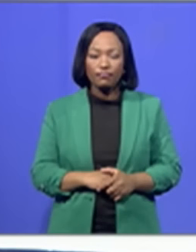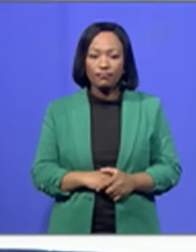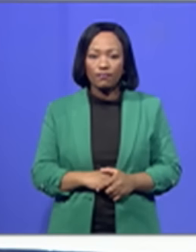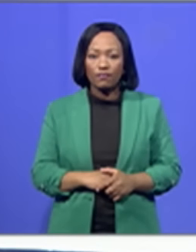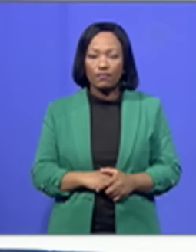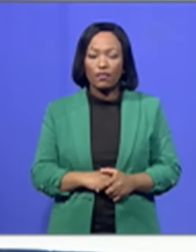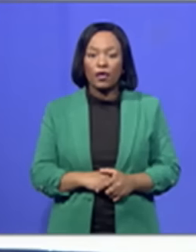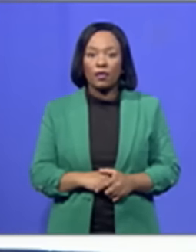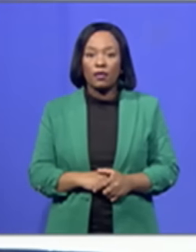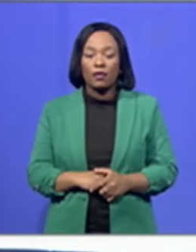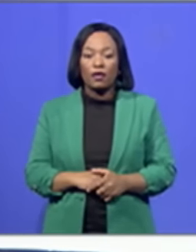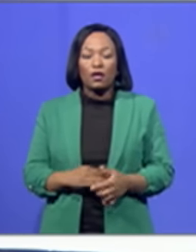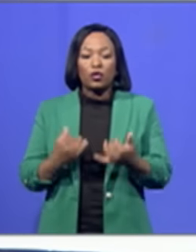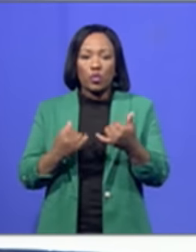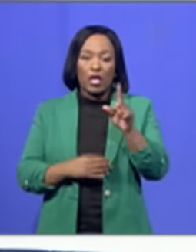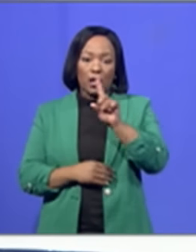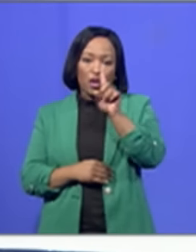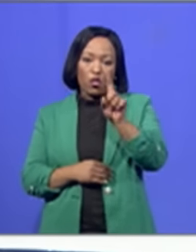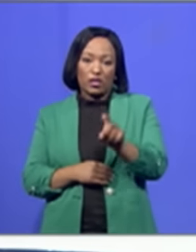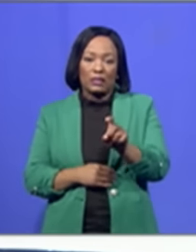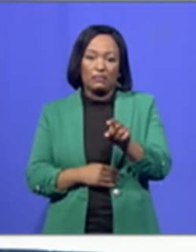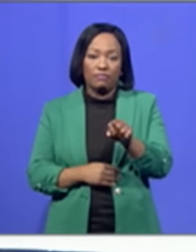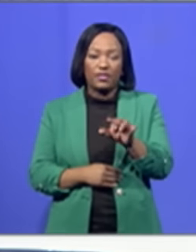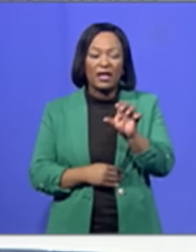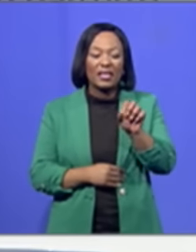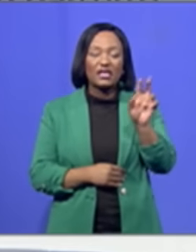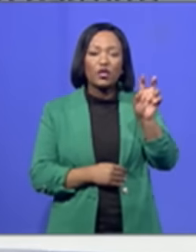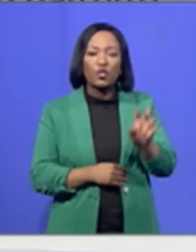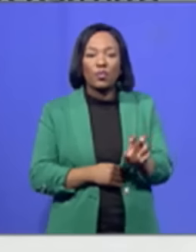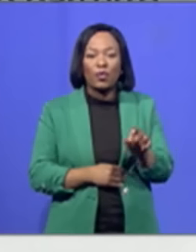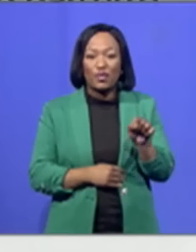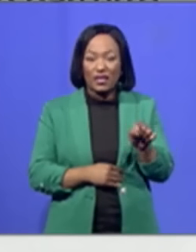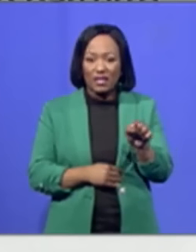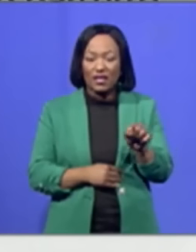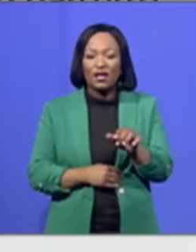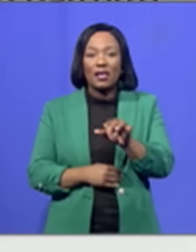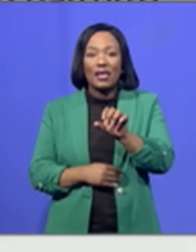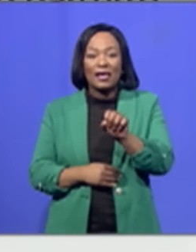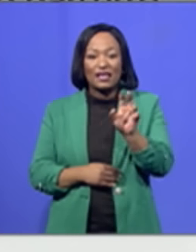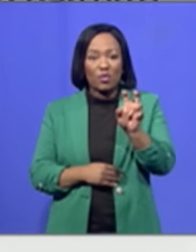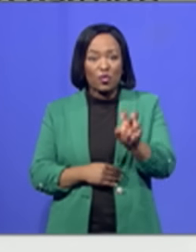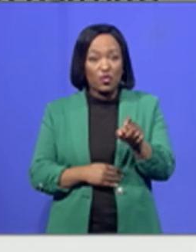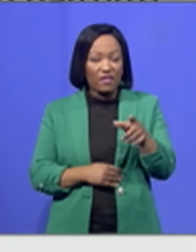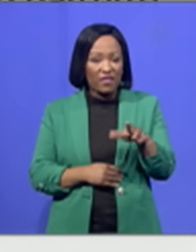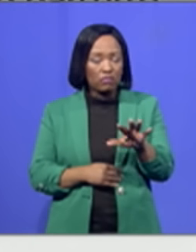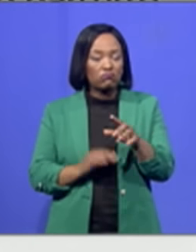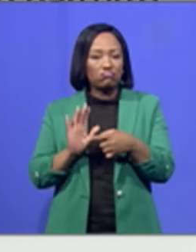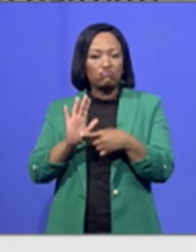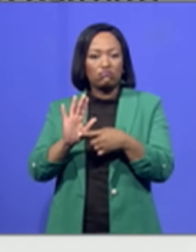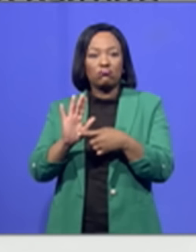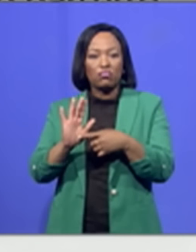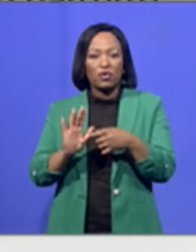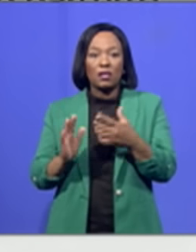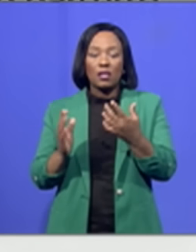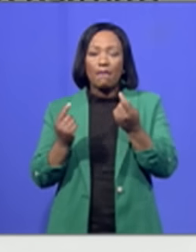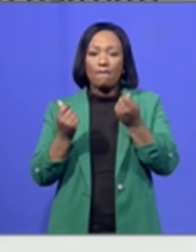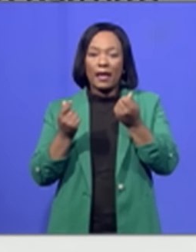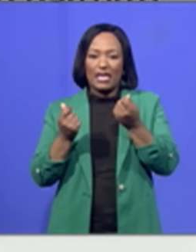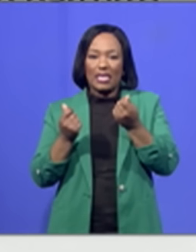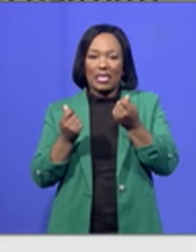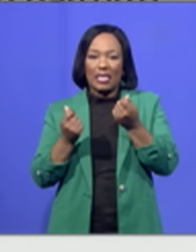Gomele hono go botšiwa rene a letšatši re rile lekala leo le ikemego la go dira nyakišišo ba SIU le utulotše gore ke fela mašeleng a go